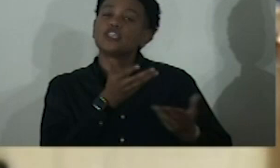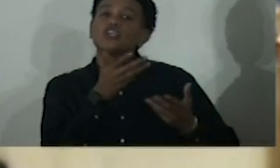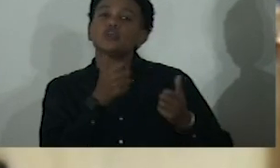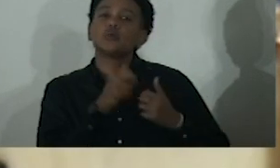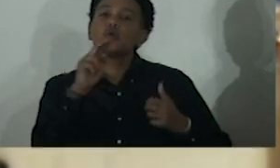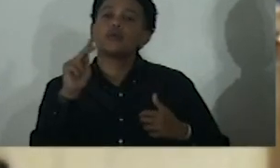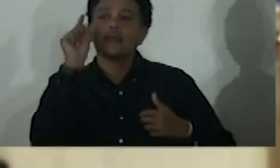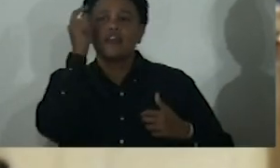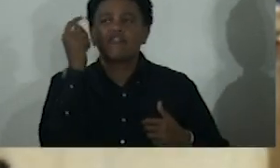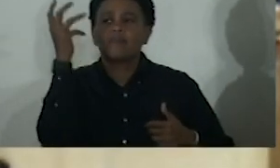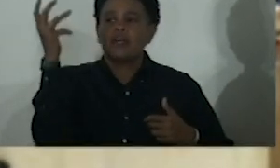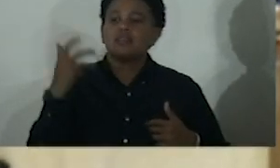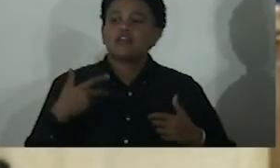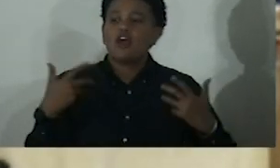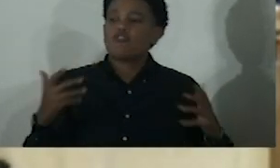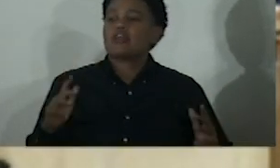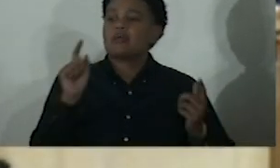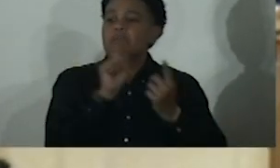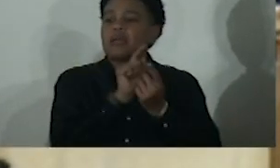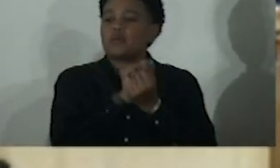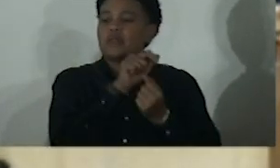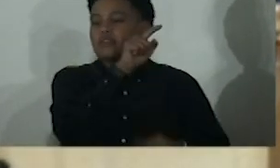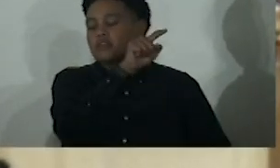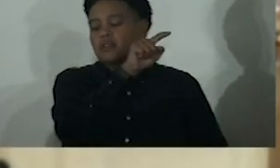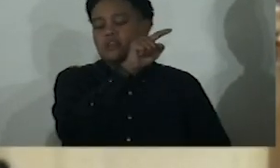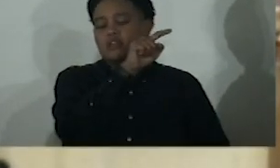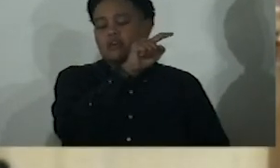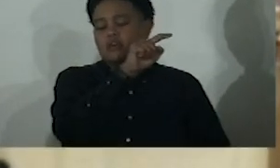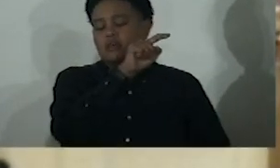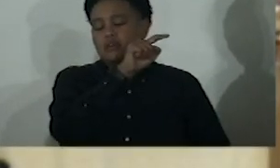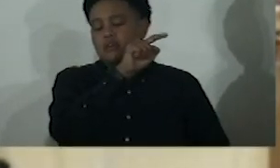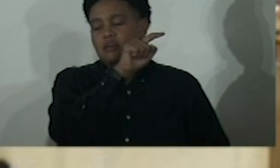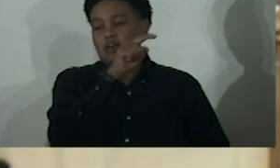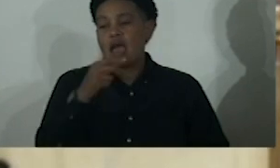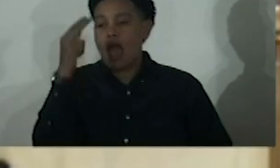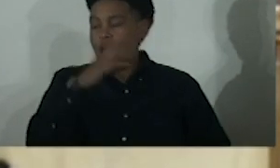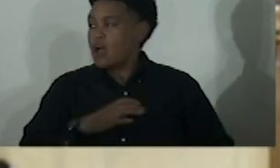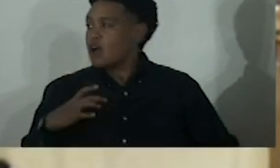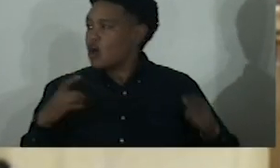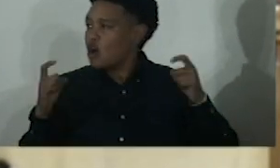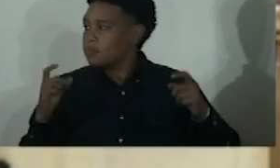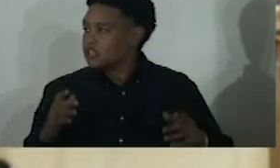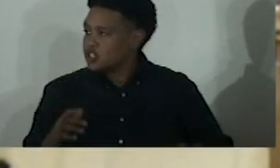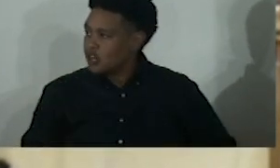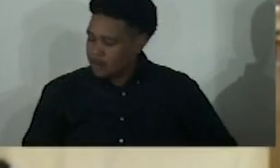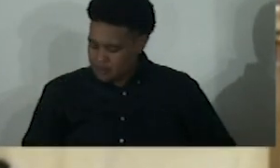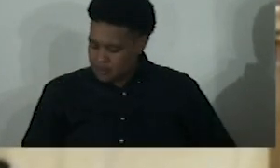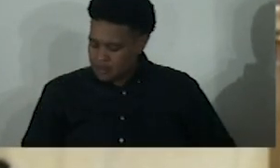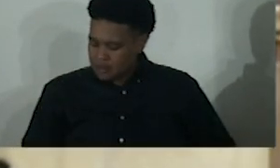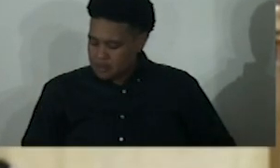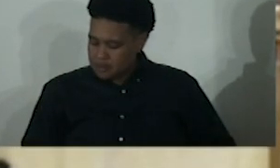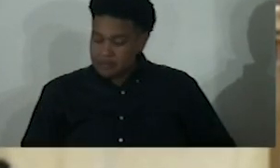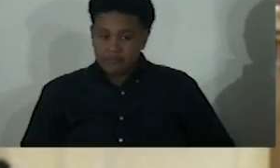UK government. I also met with the High Commissioner to